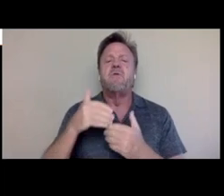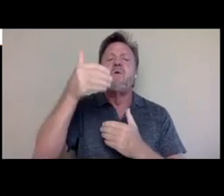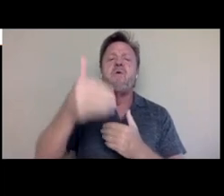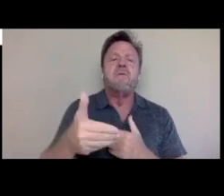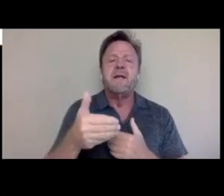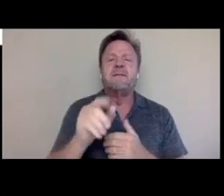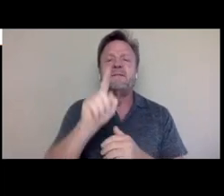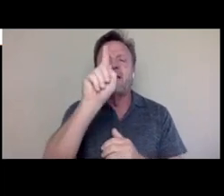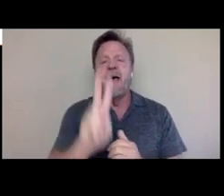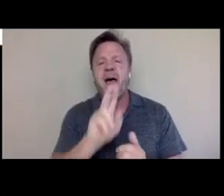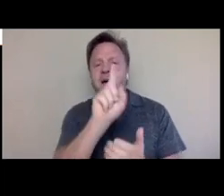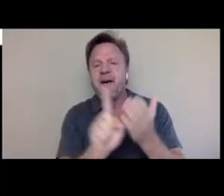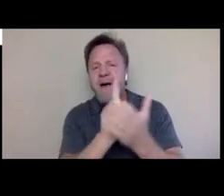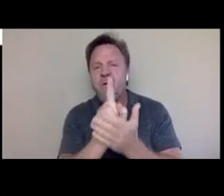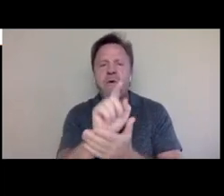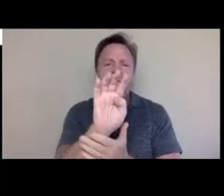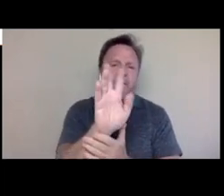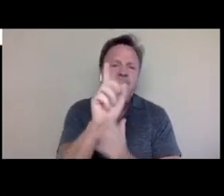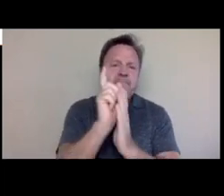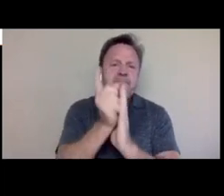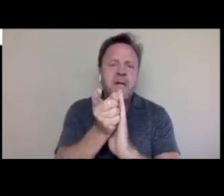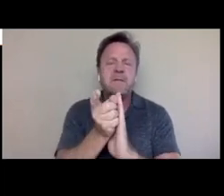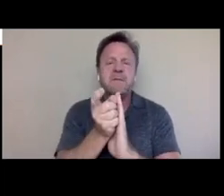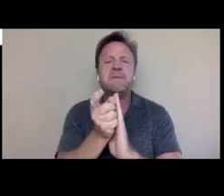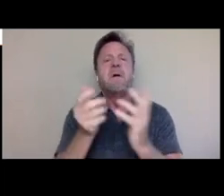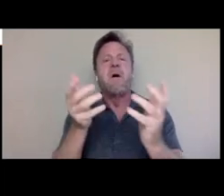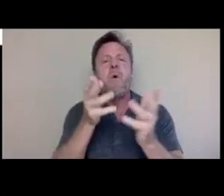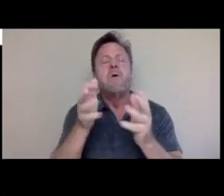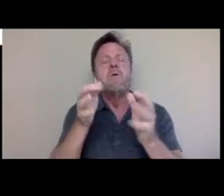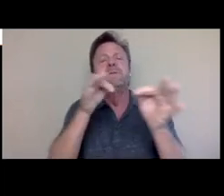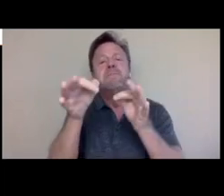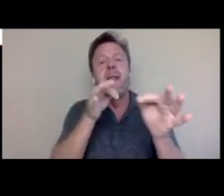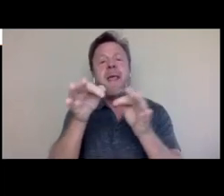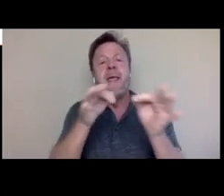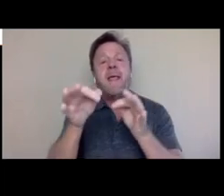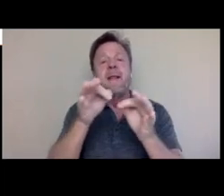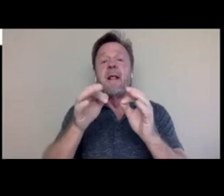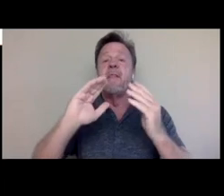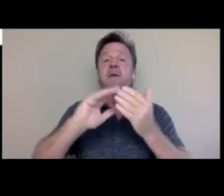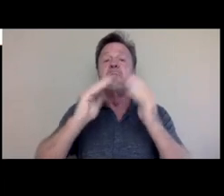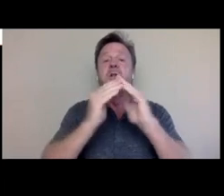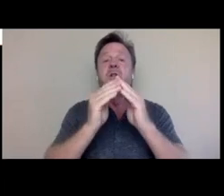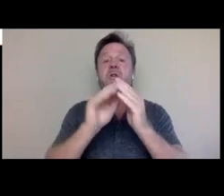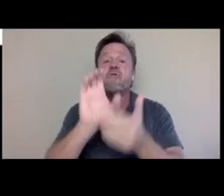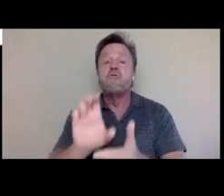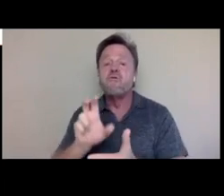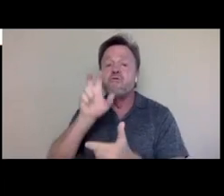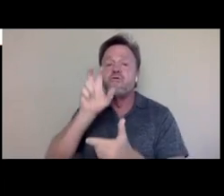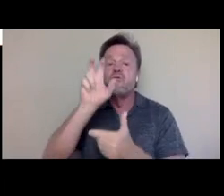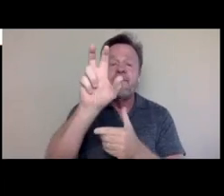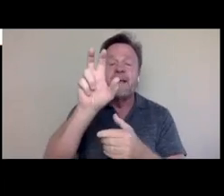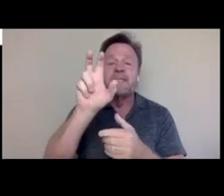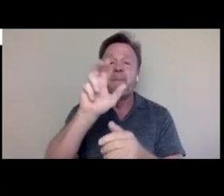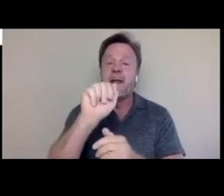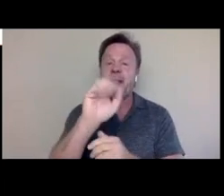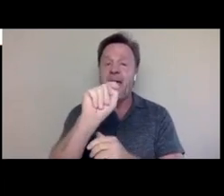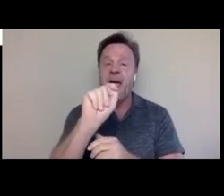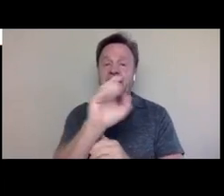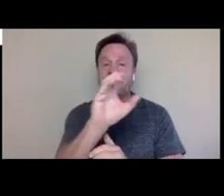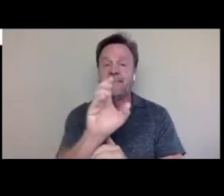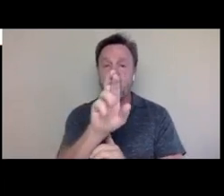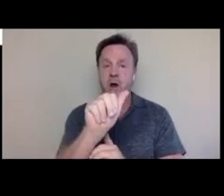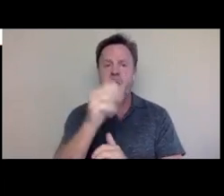half hour, 45 minutes, I want to explain to you the Community Reinvestment Act and why it matters for people